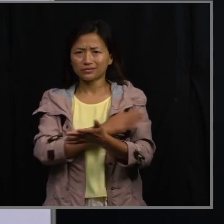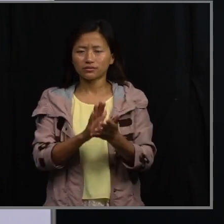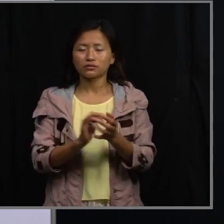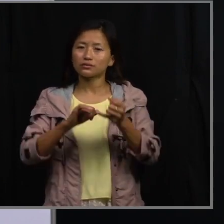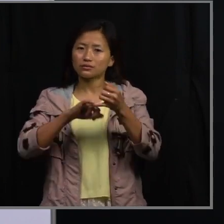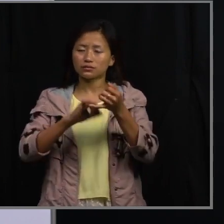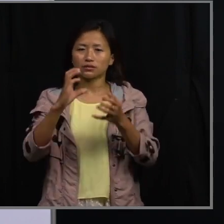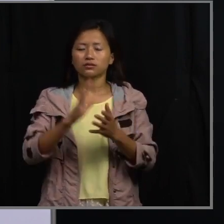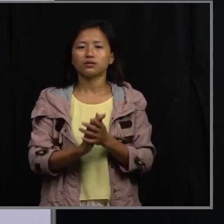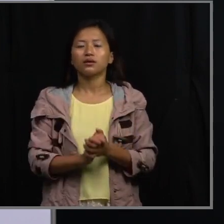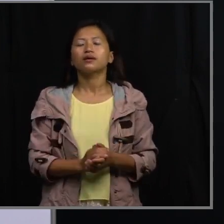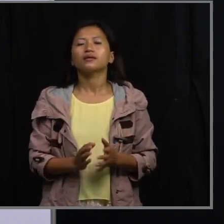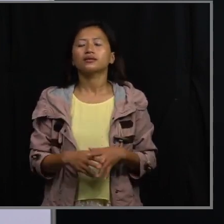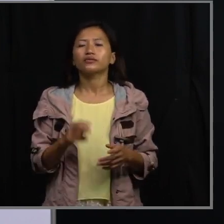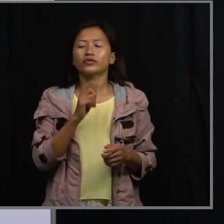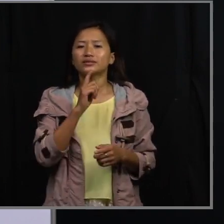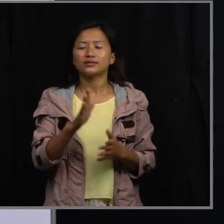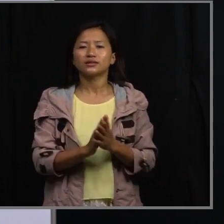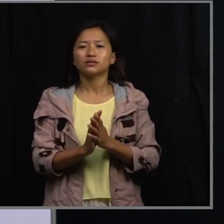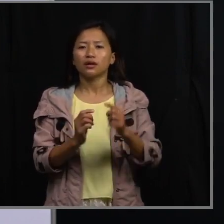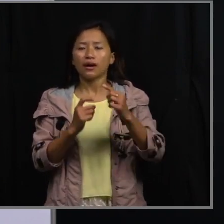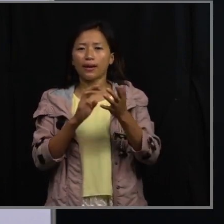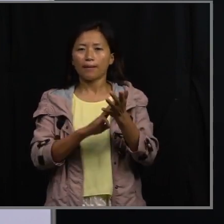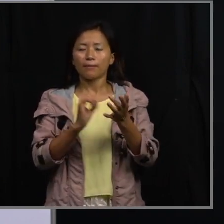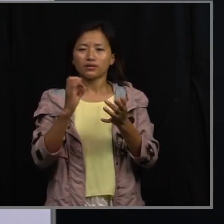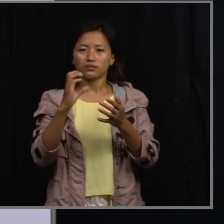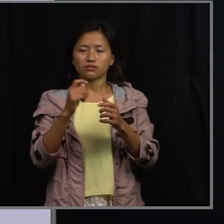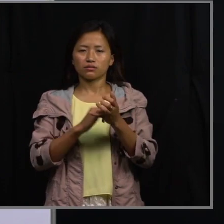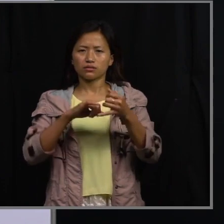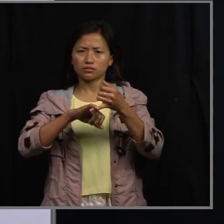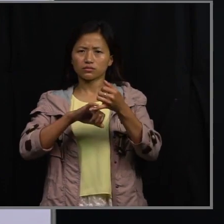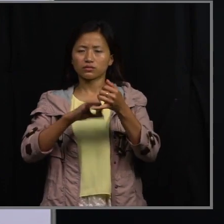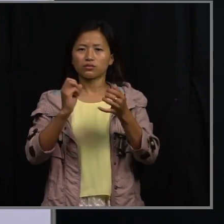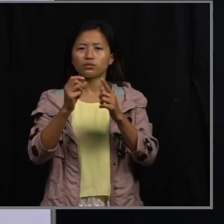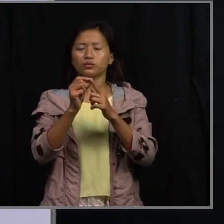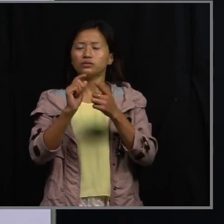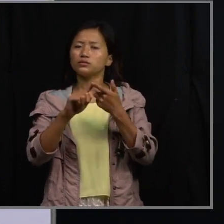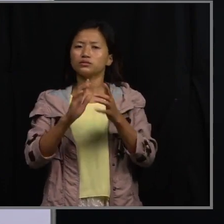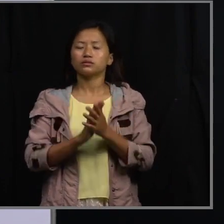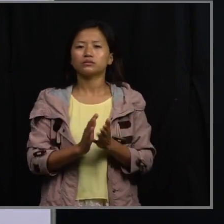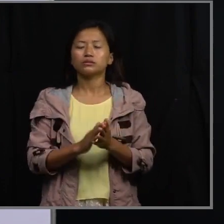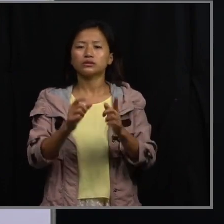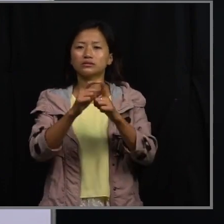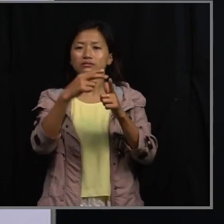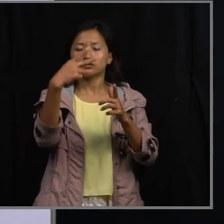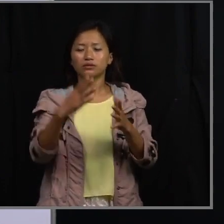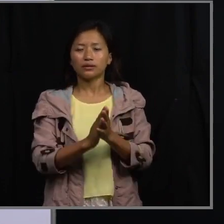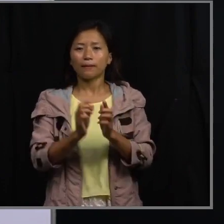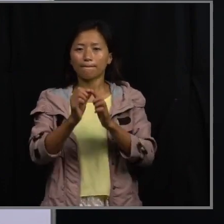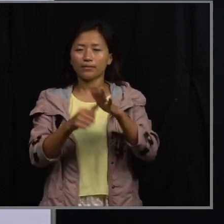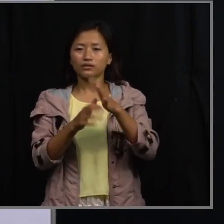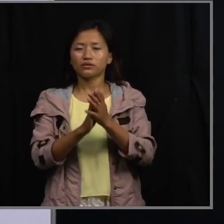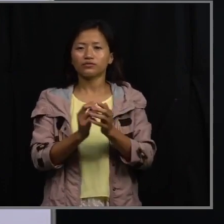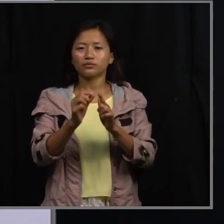right, if I say the electron microscope, or if I say the microscope, okay, it is the microscope which is designed by using the principle of